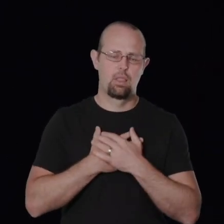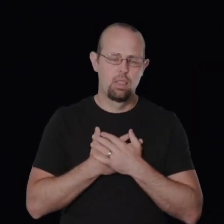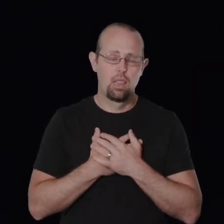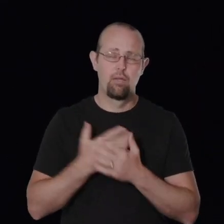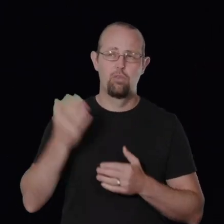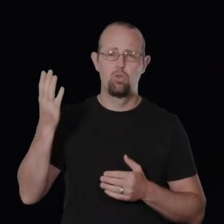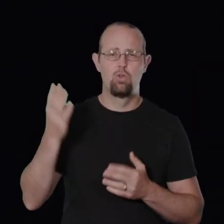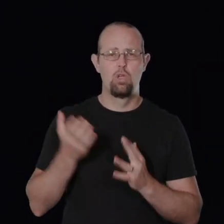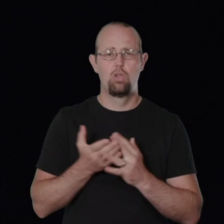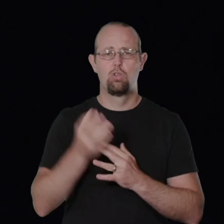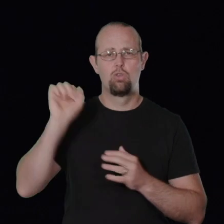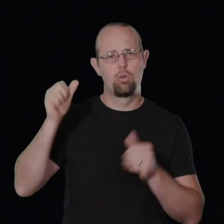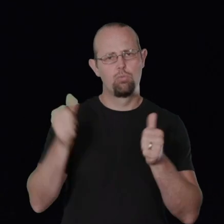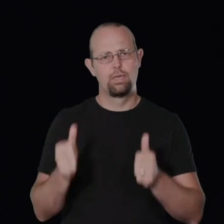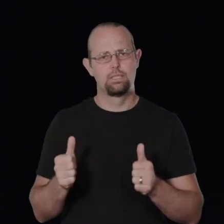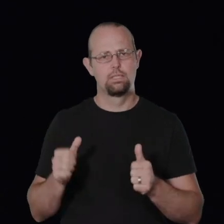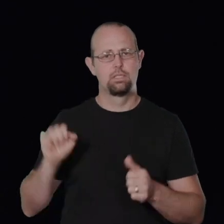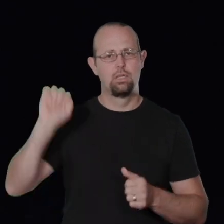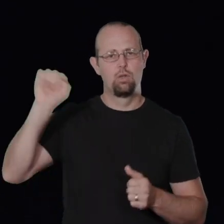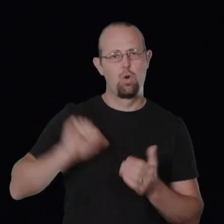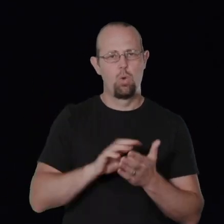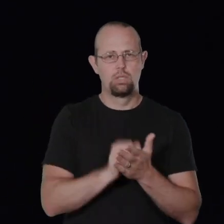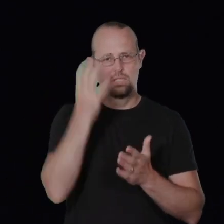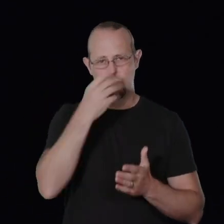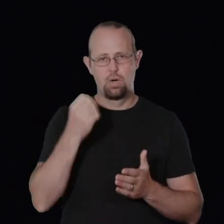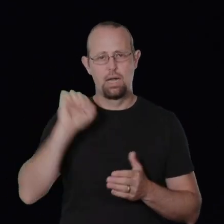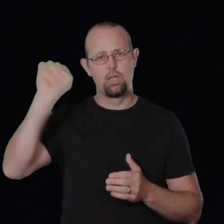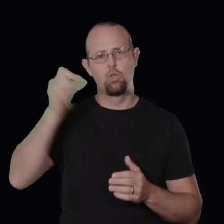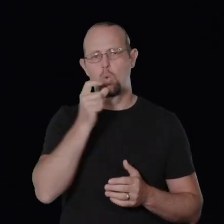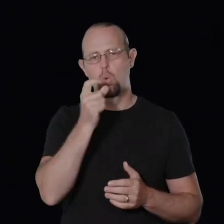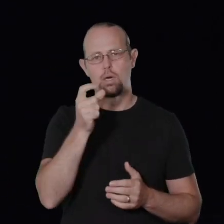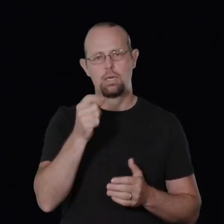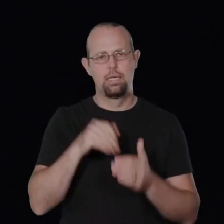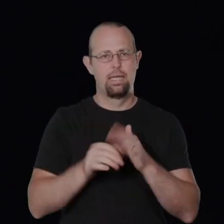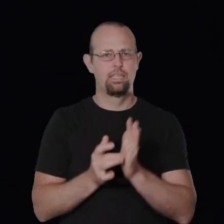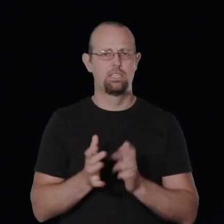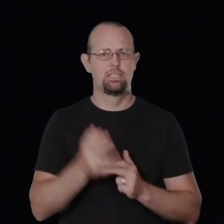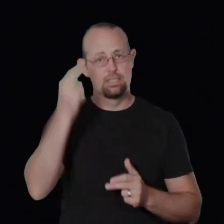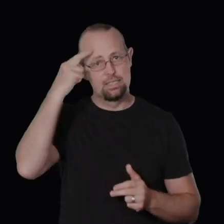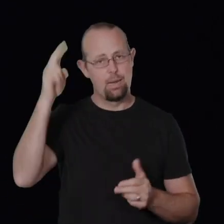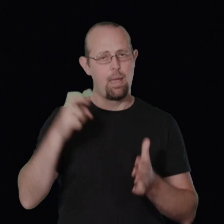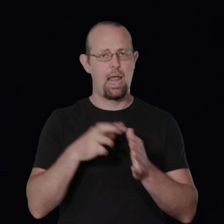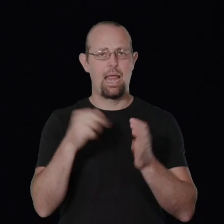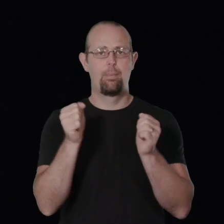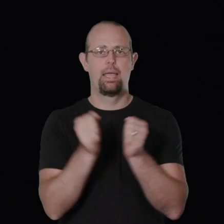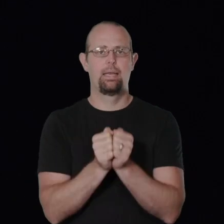Holy Spirit, and through your Word. In Jesus' name,